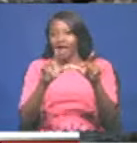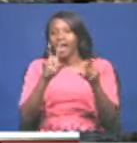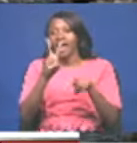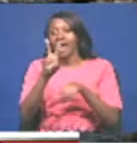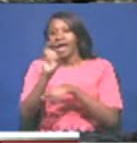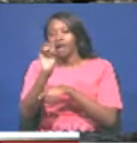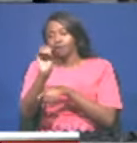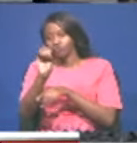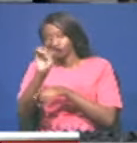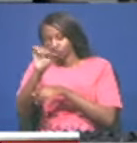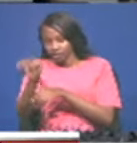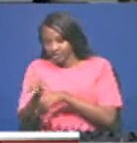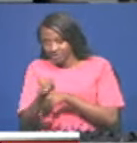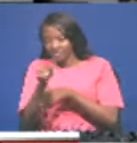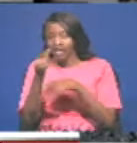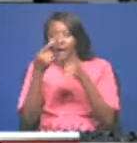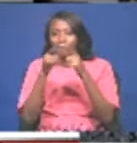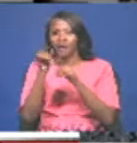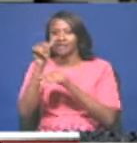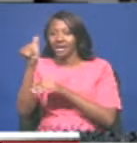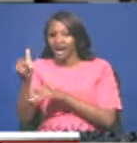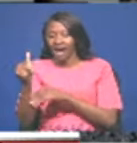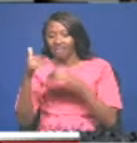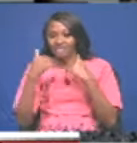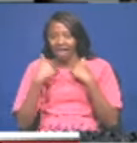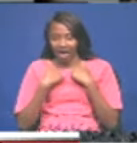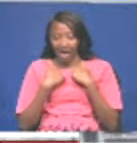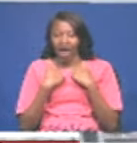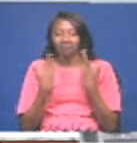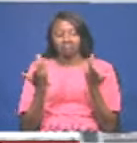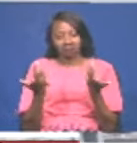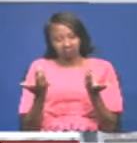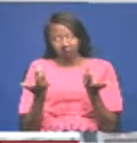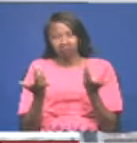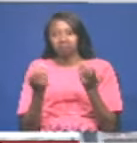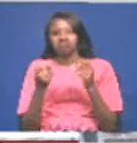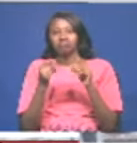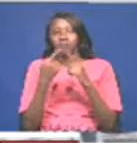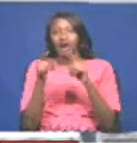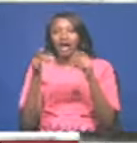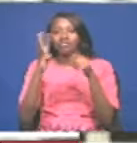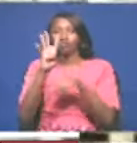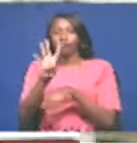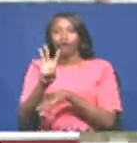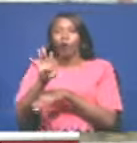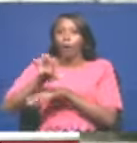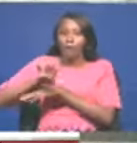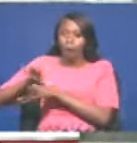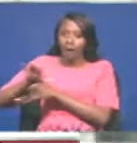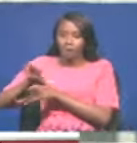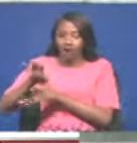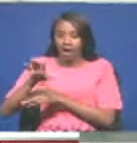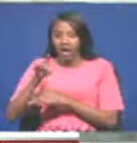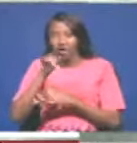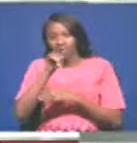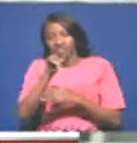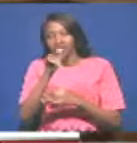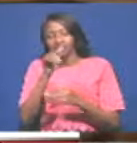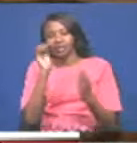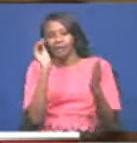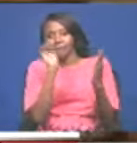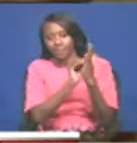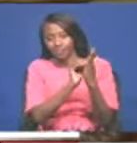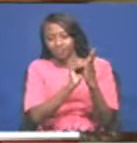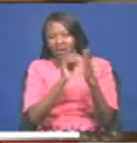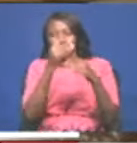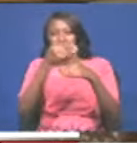ujenzi, huku sajili 8 za wanakandarasi zimechapishwa huku 4 zikiwa zimesalia. Licha ya rekodi hiyo, majengo bado